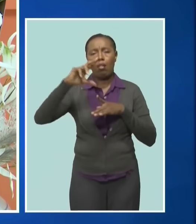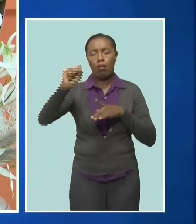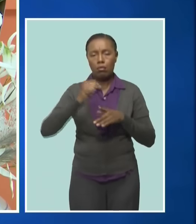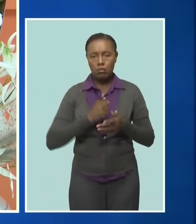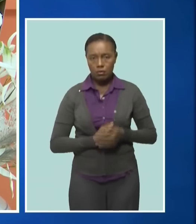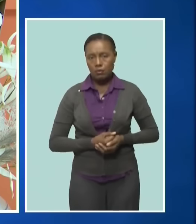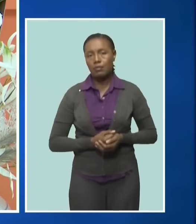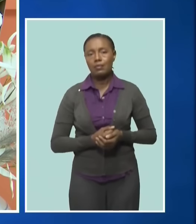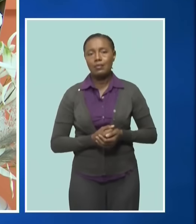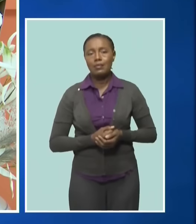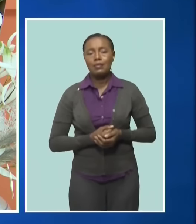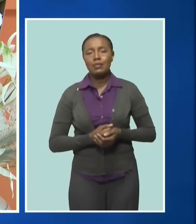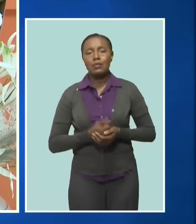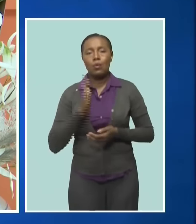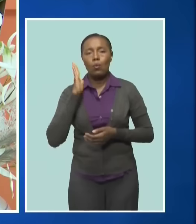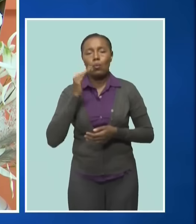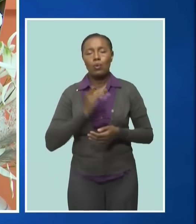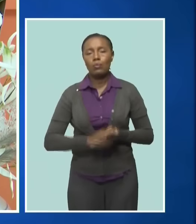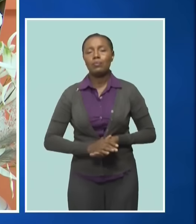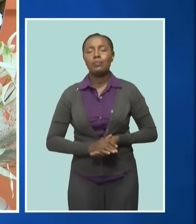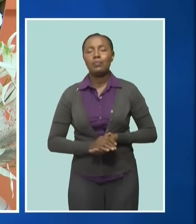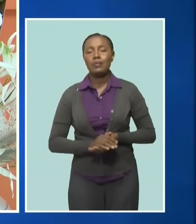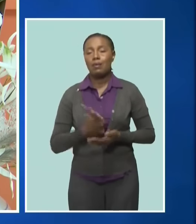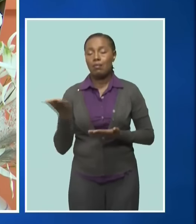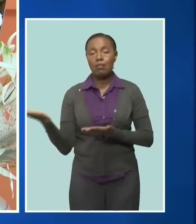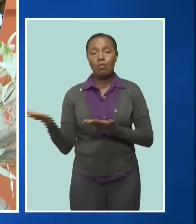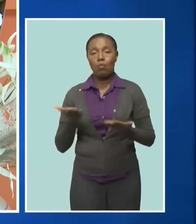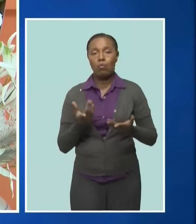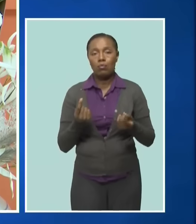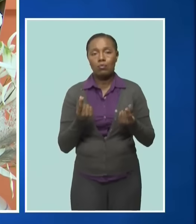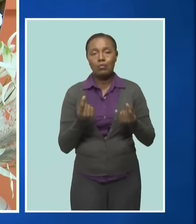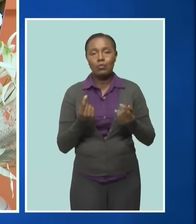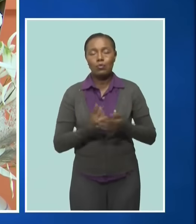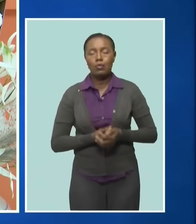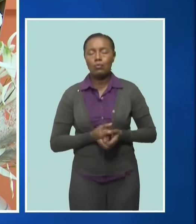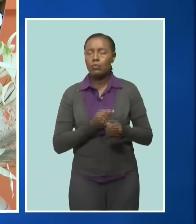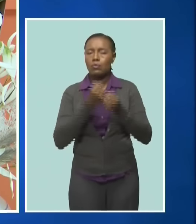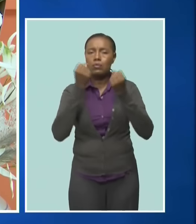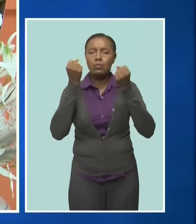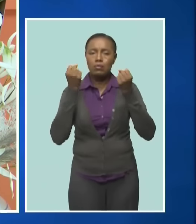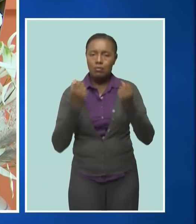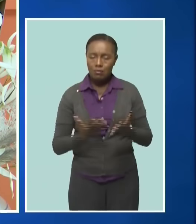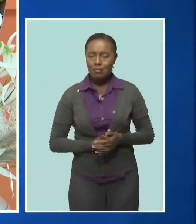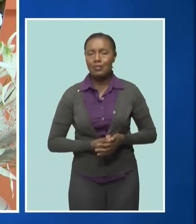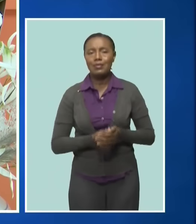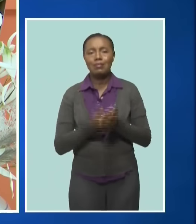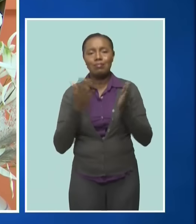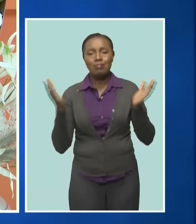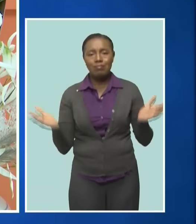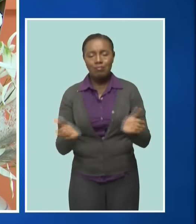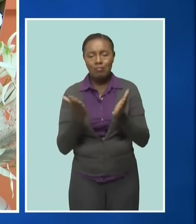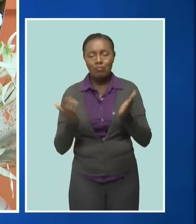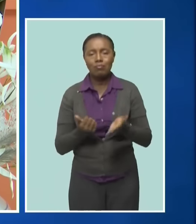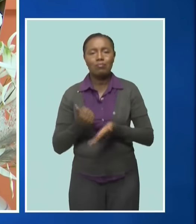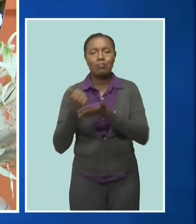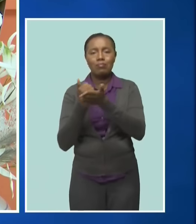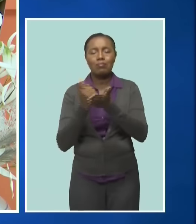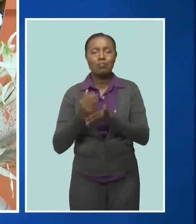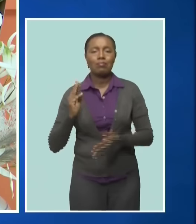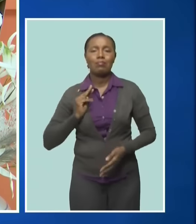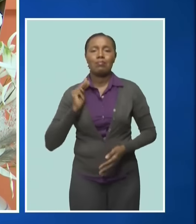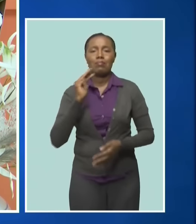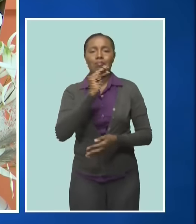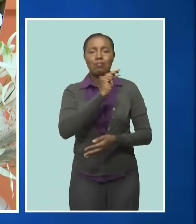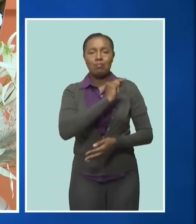be on show, and they will bring so much to the membership that will